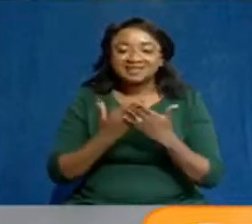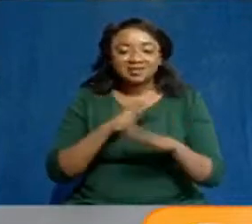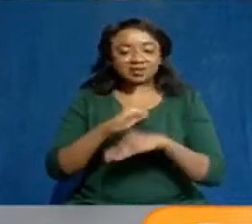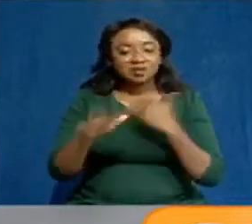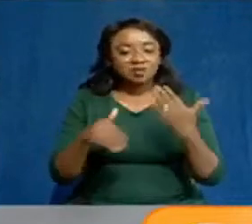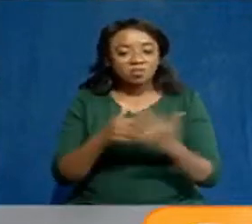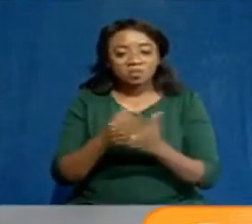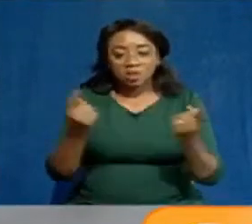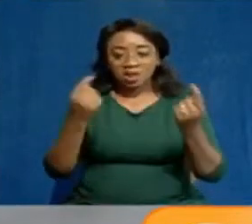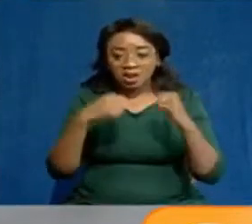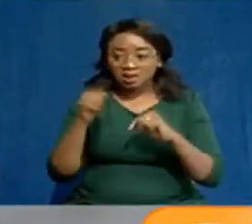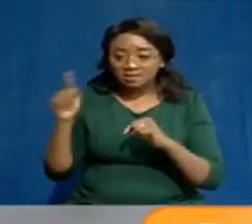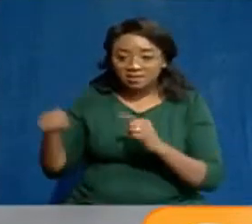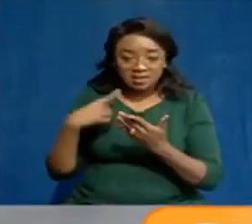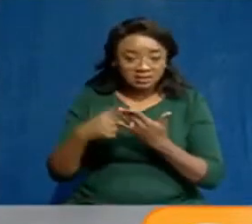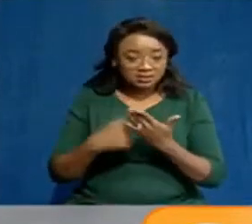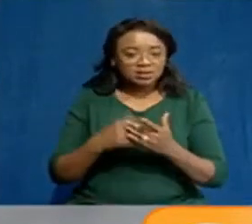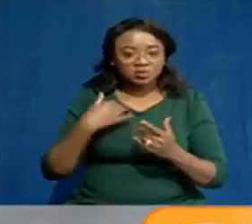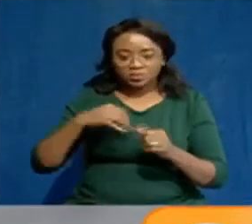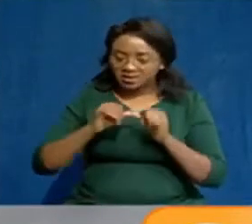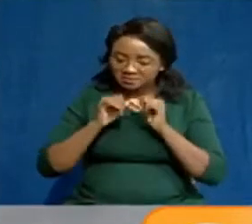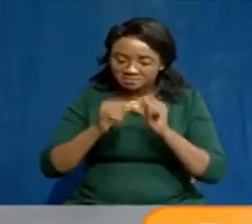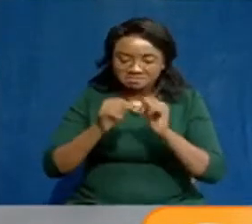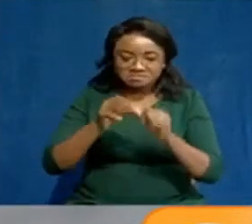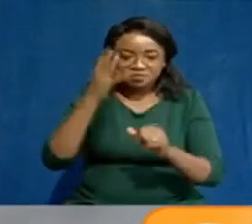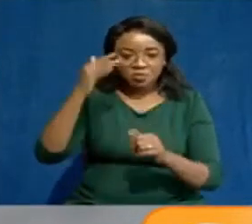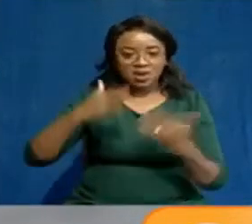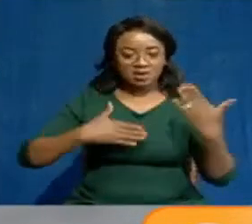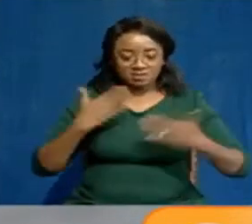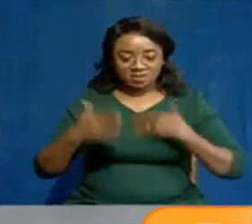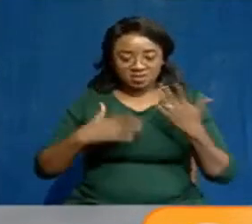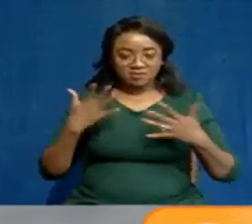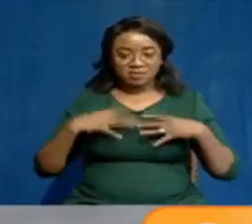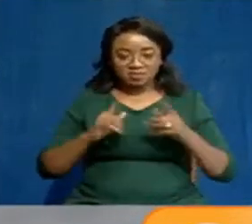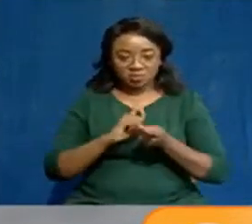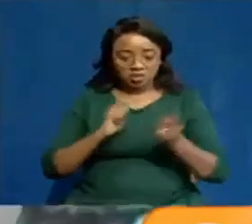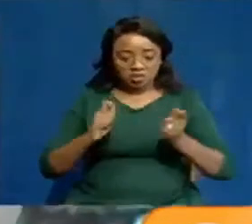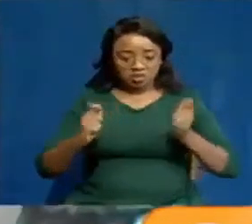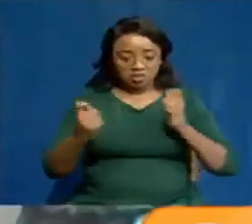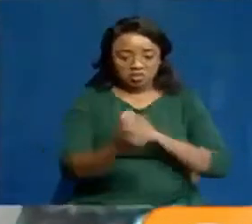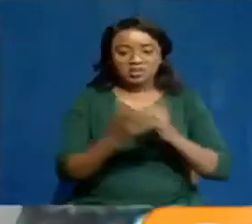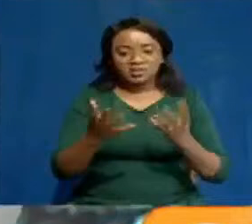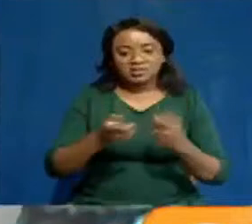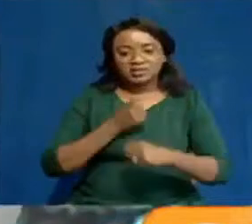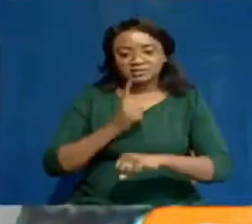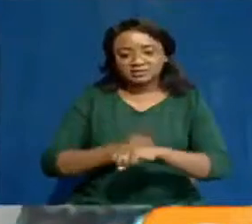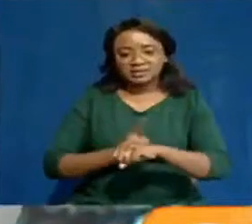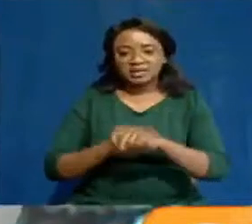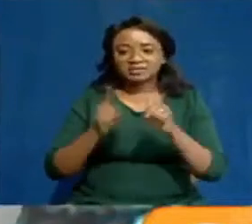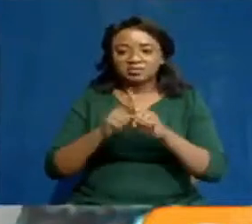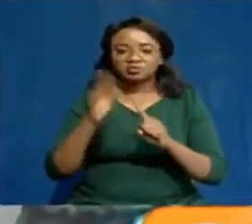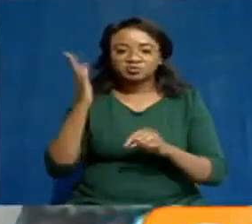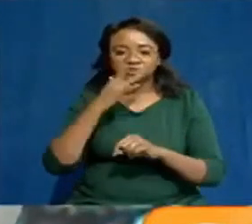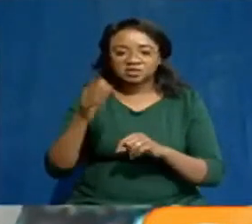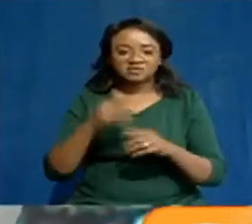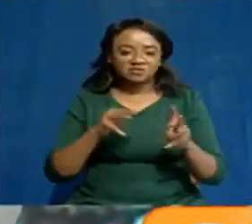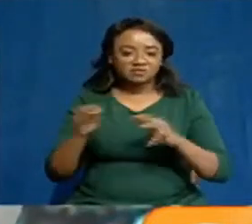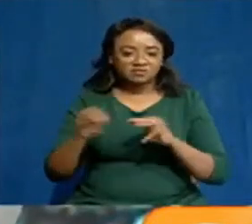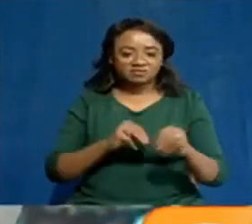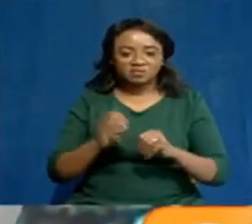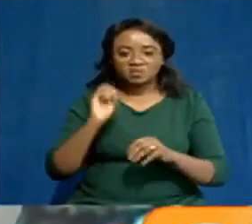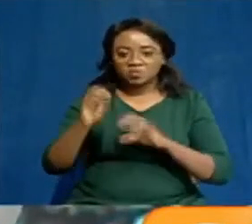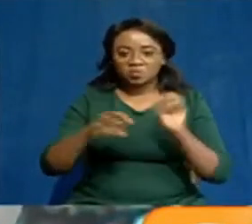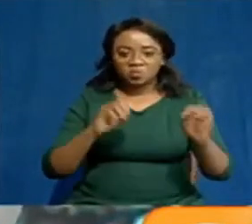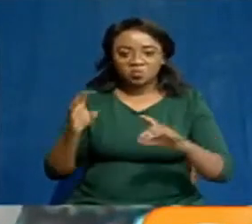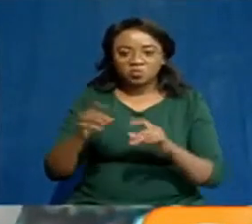this evening. This is a conversation we'll keep having because behavior change takes a while. And by the way, waste management is solely part of your responsibility.